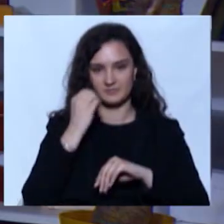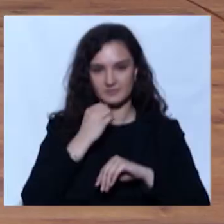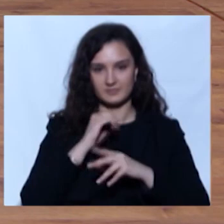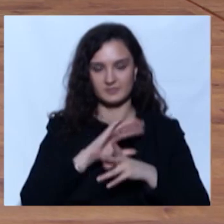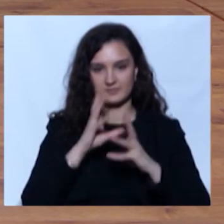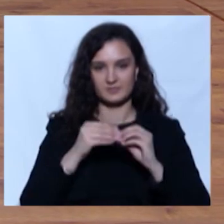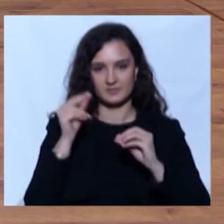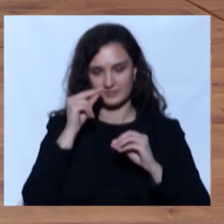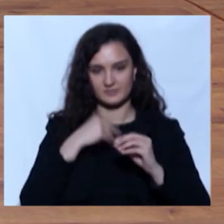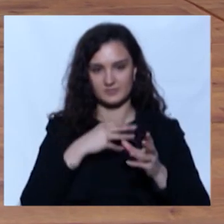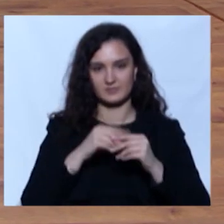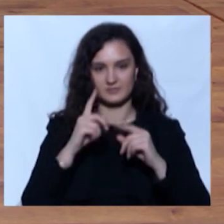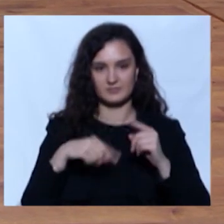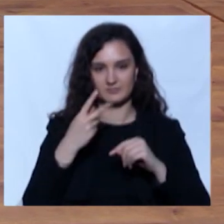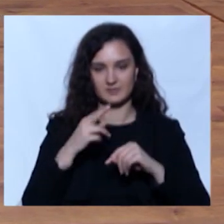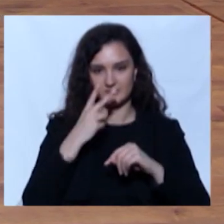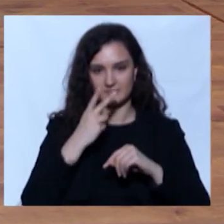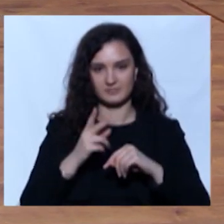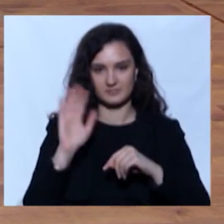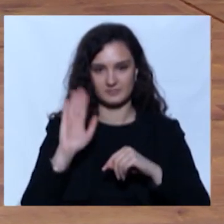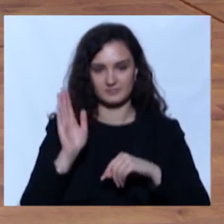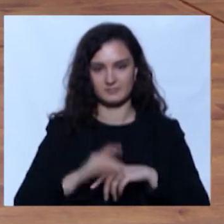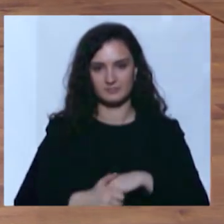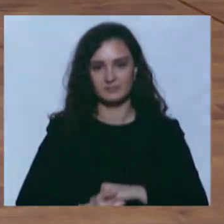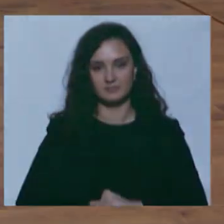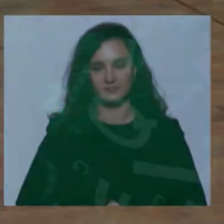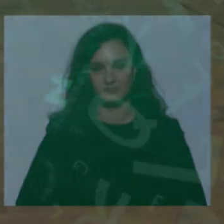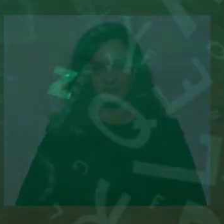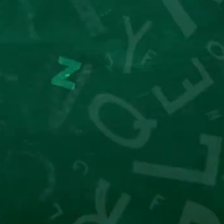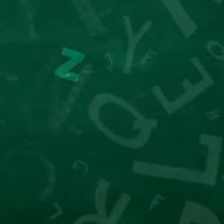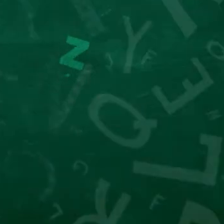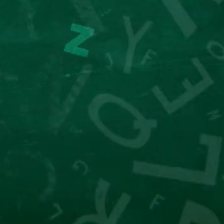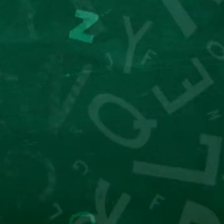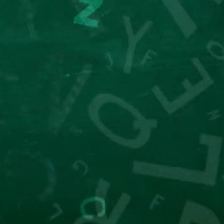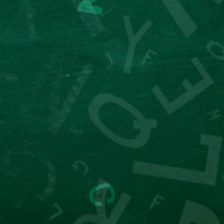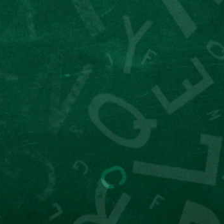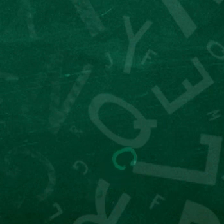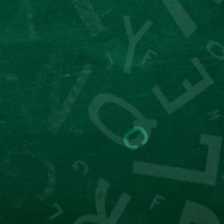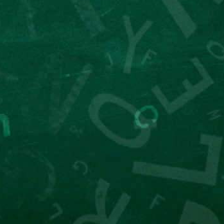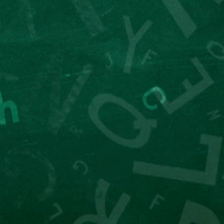learning with us. We will see you next Friday. Bye.